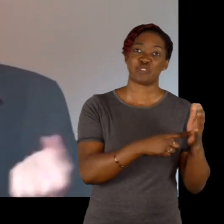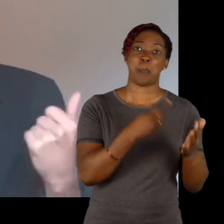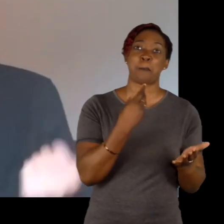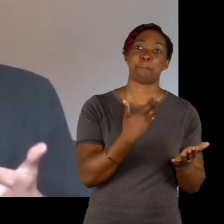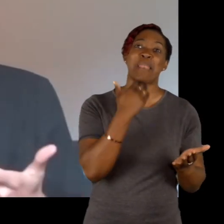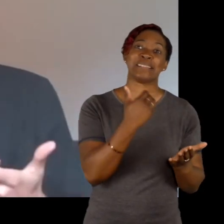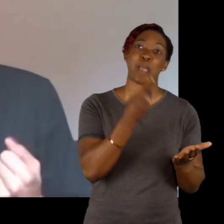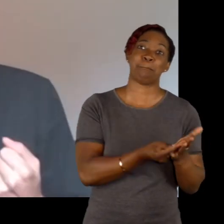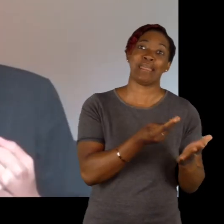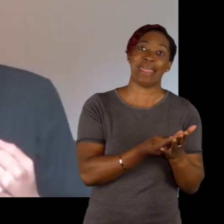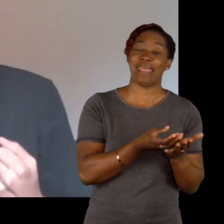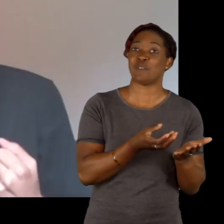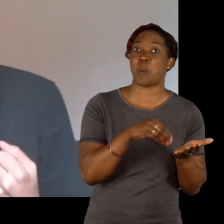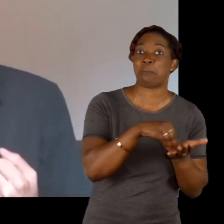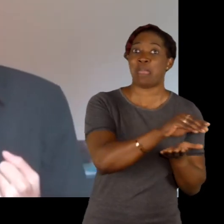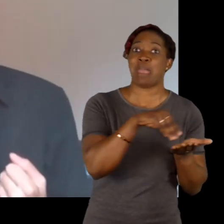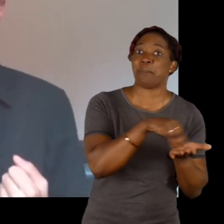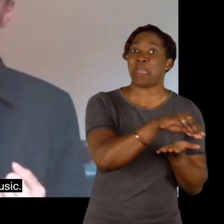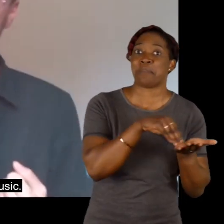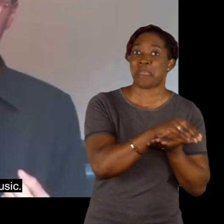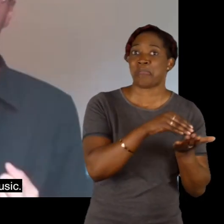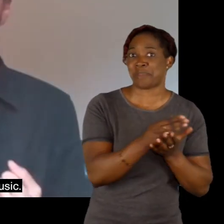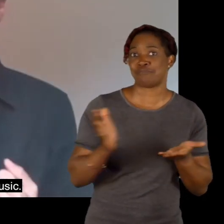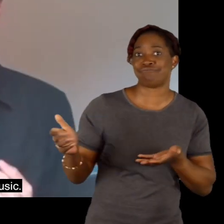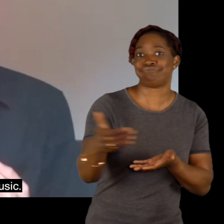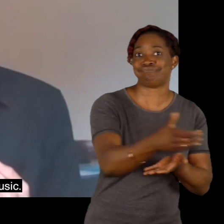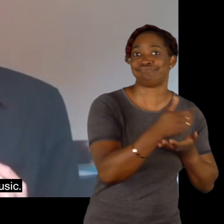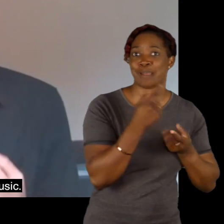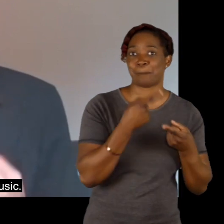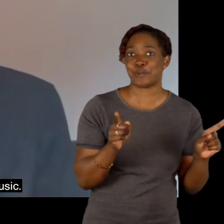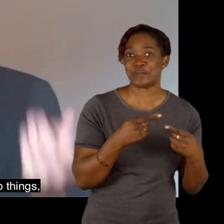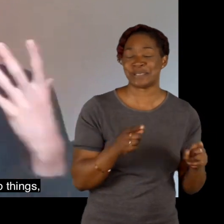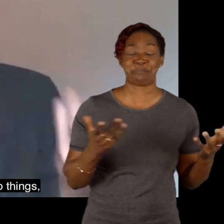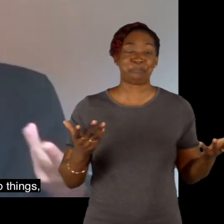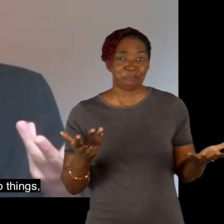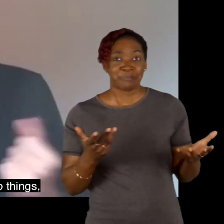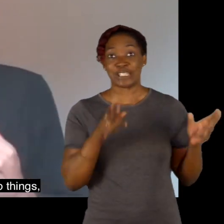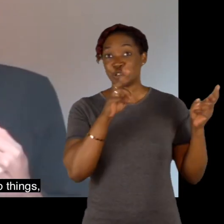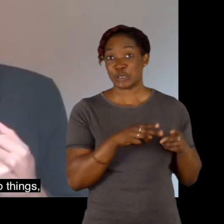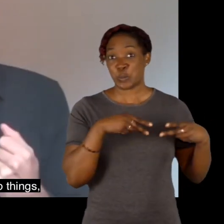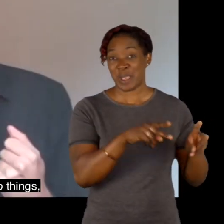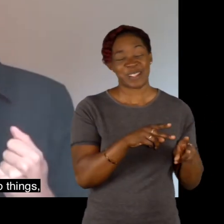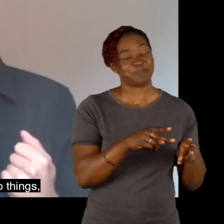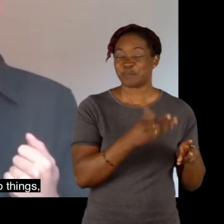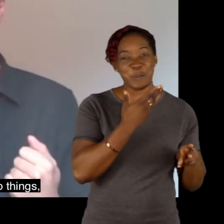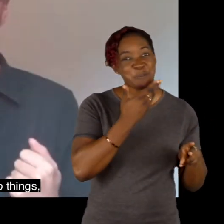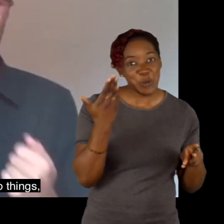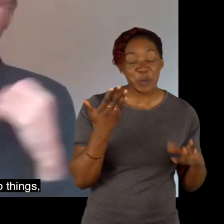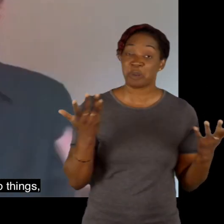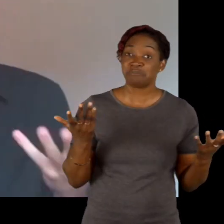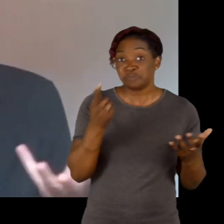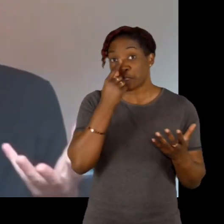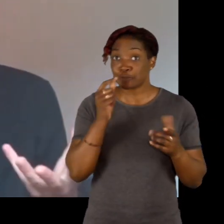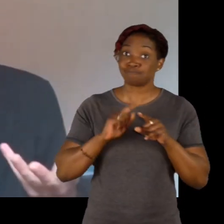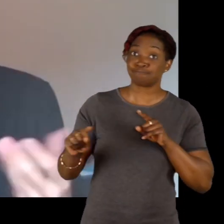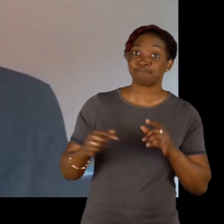Tarantino, he's got lots of money to be able to throw out licensing all sorts of different music. So not always the cheap way to do things,